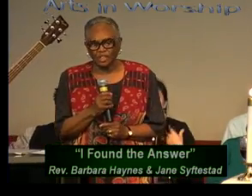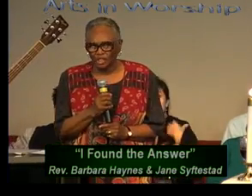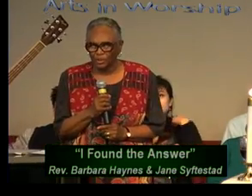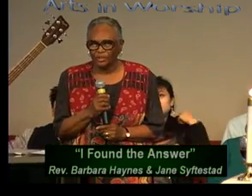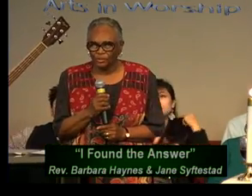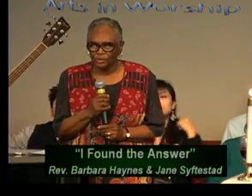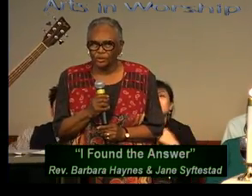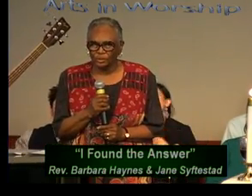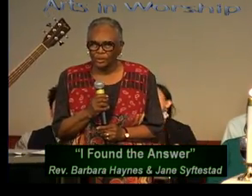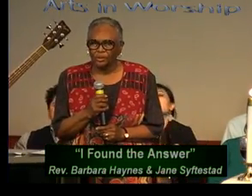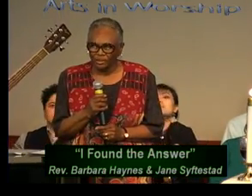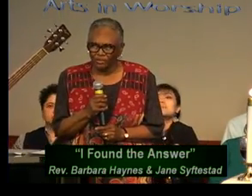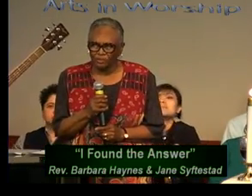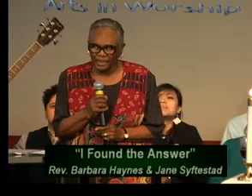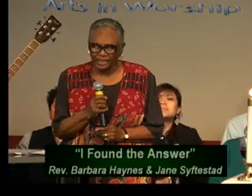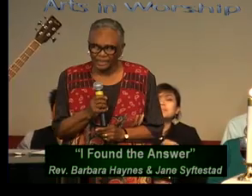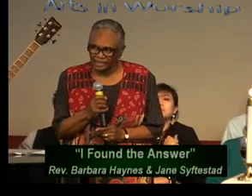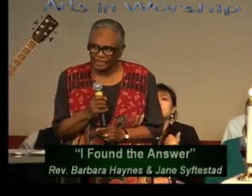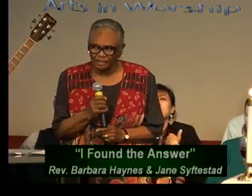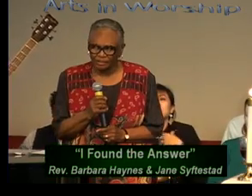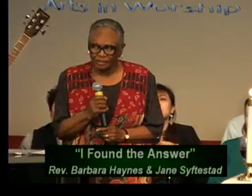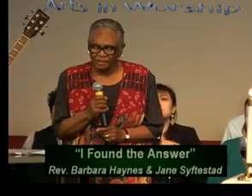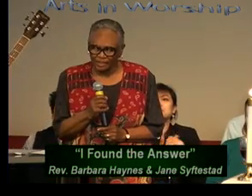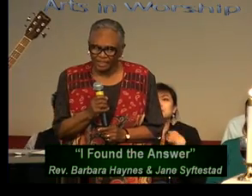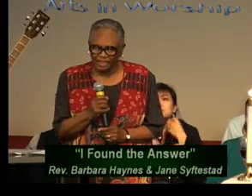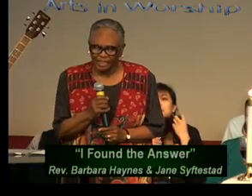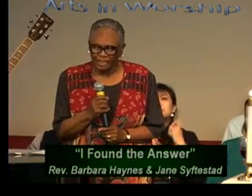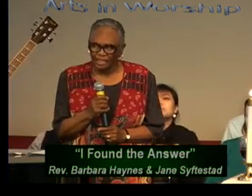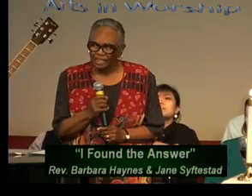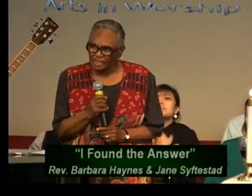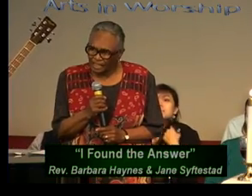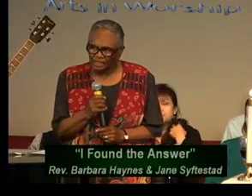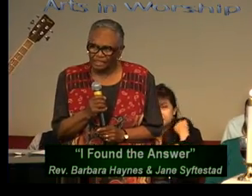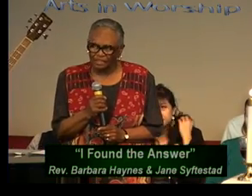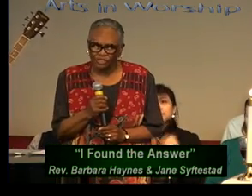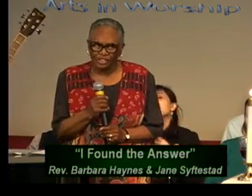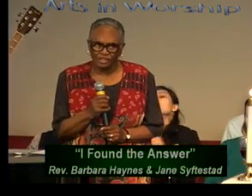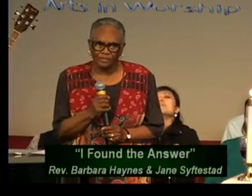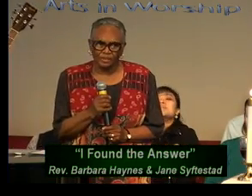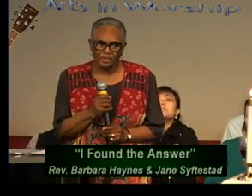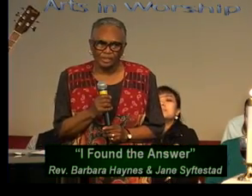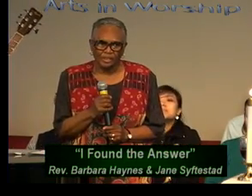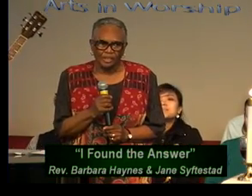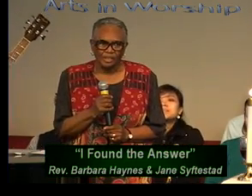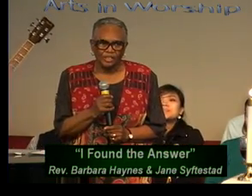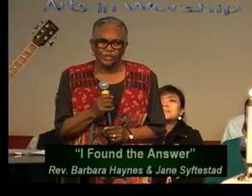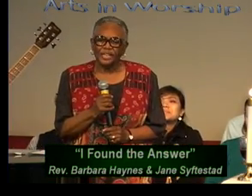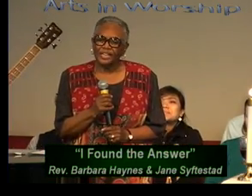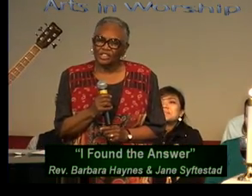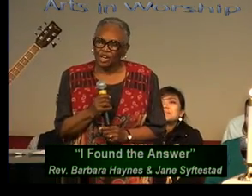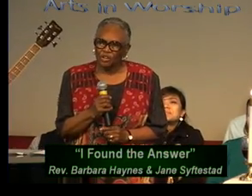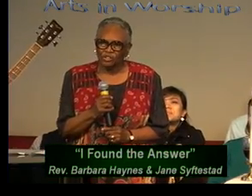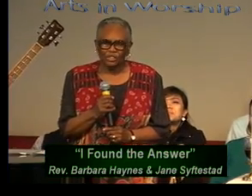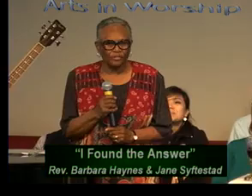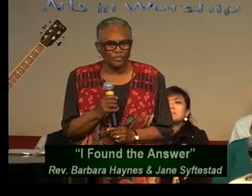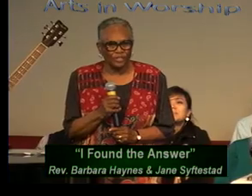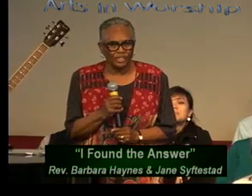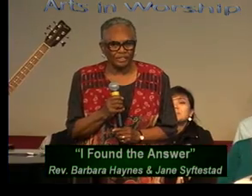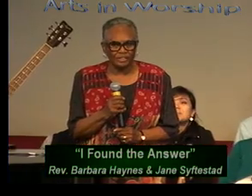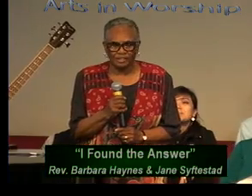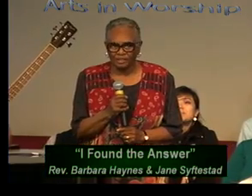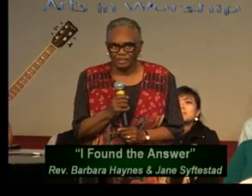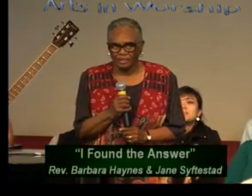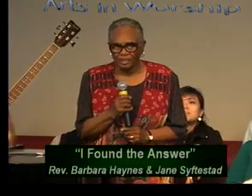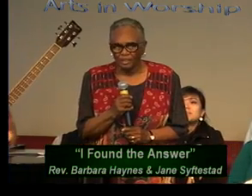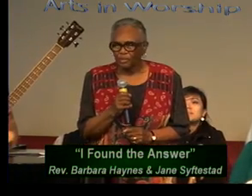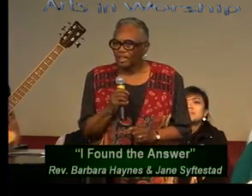and we're going through, Reverend Pat, still today. Lots of stuff. You can't talk to your